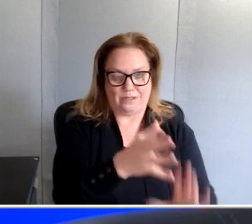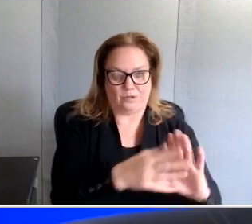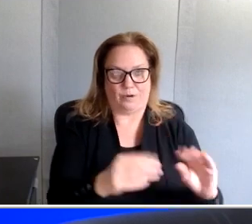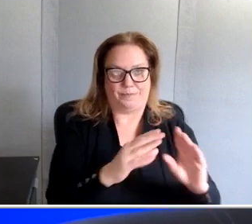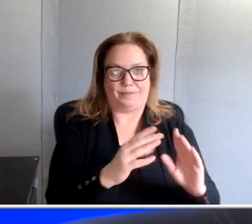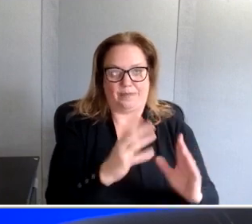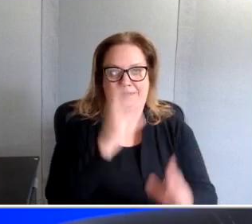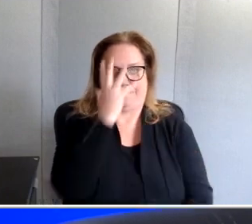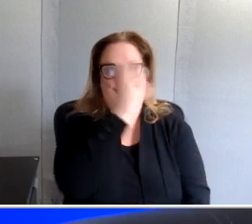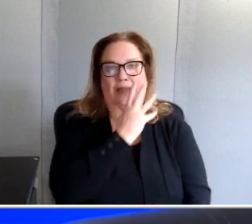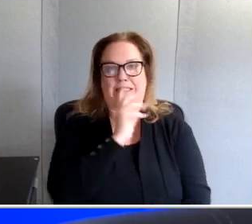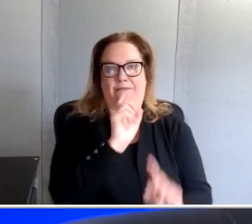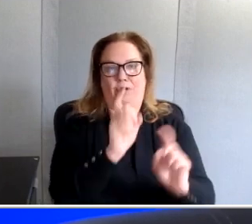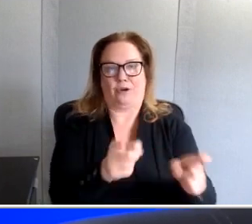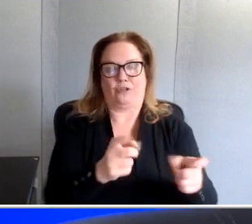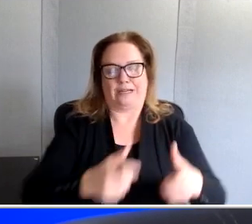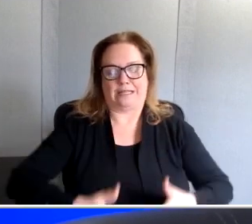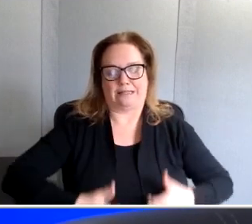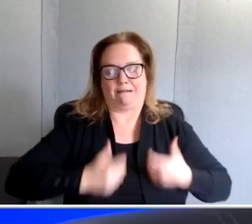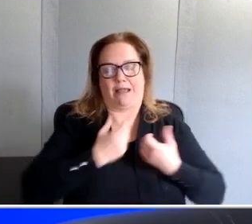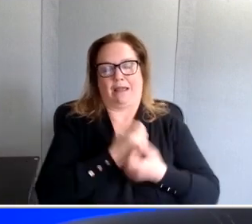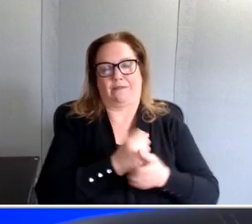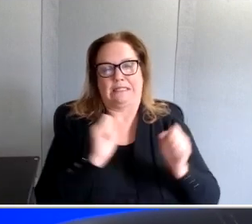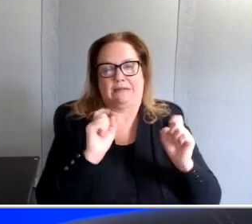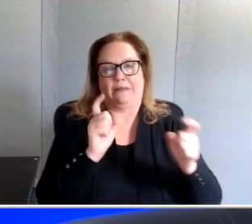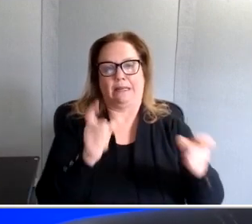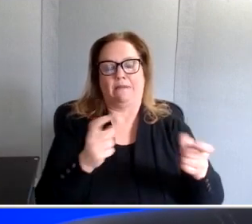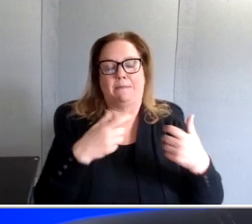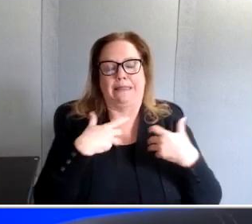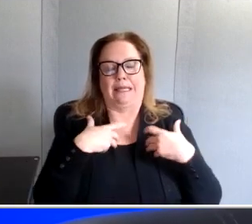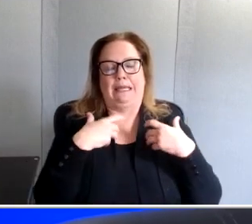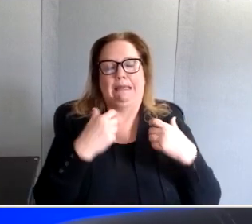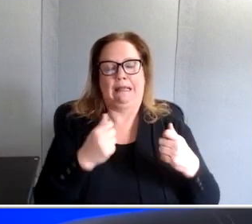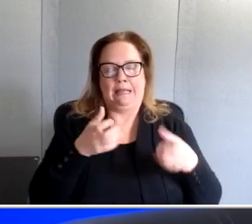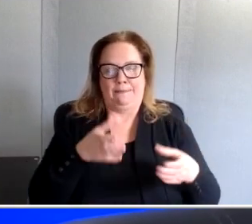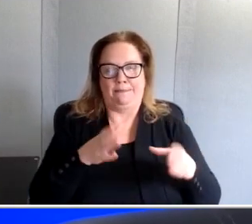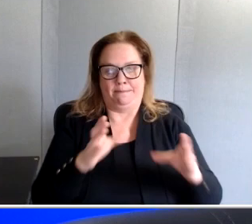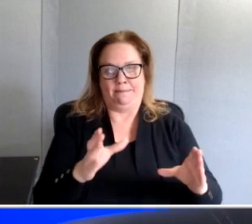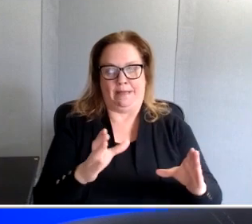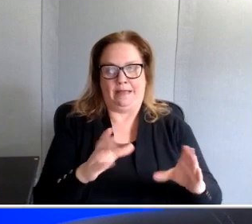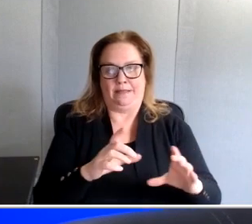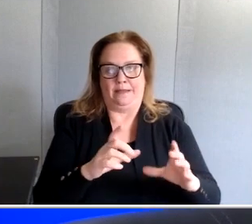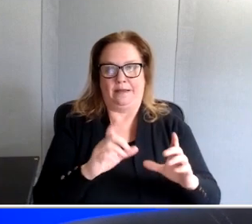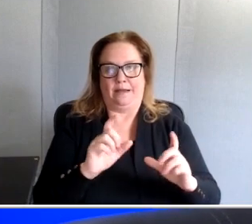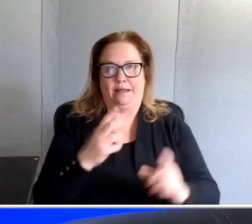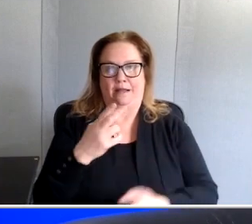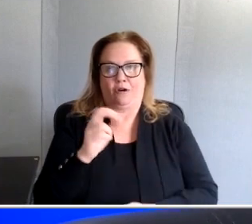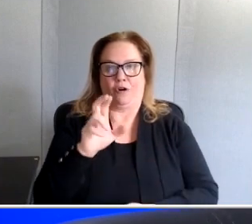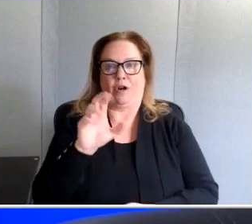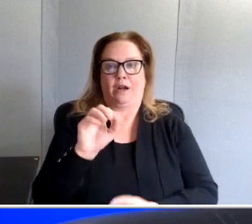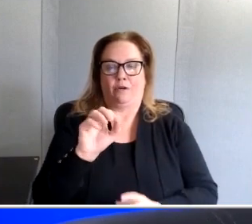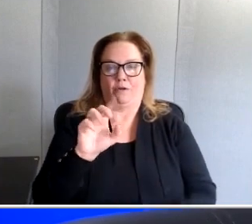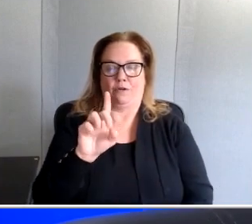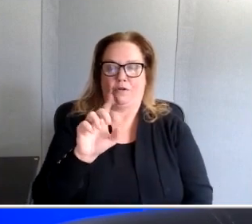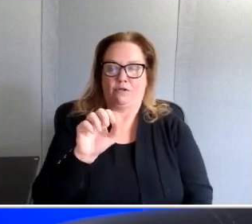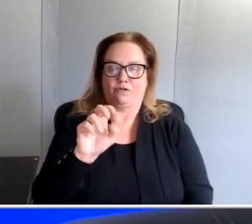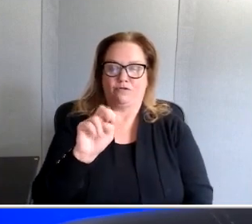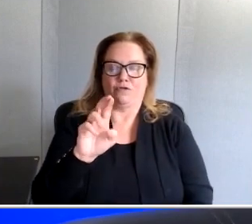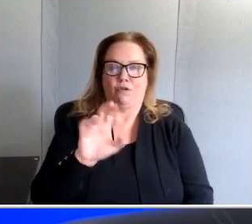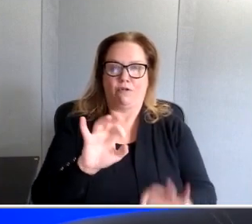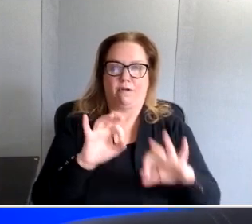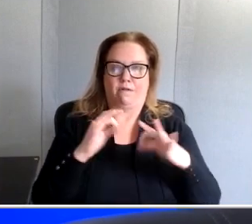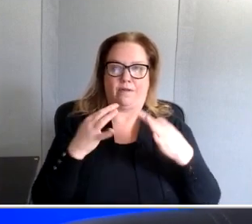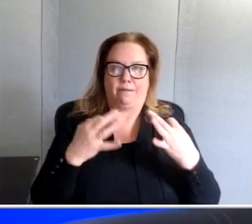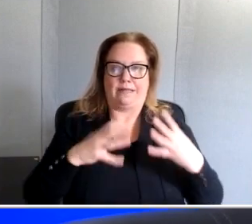and the life-saving gift, but it's also the healing journey that so many of our donor families and our donor hero families have gone through, and that they accept